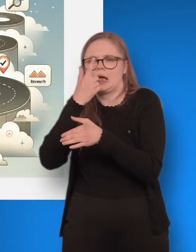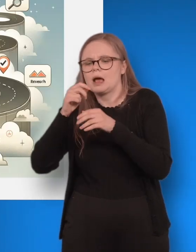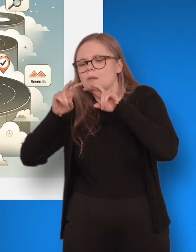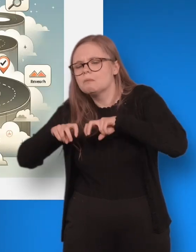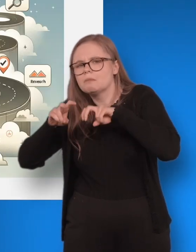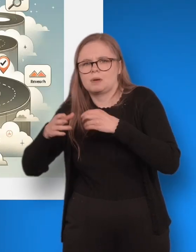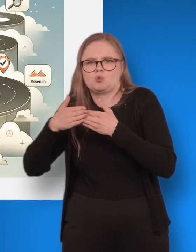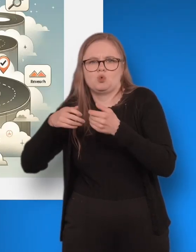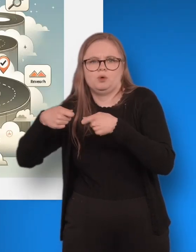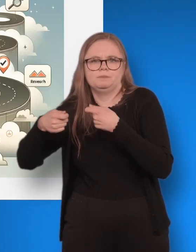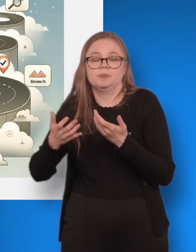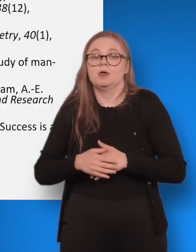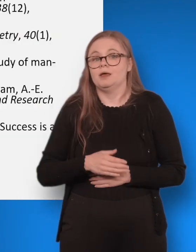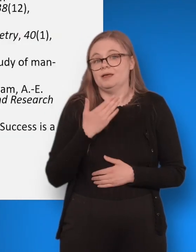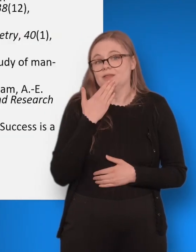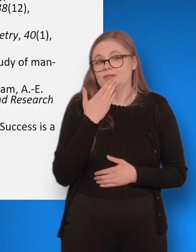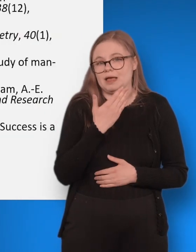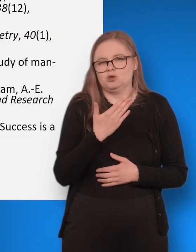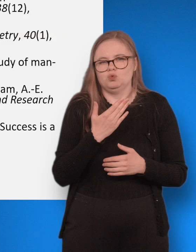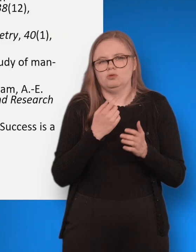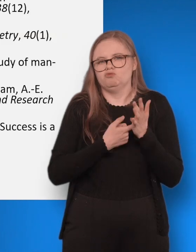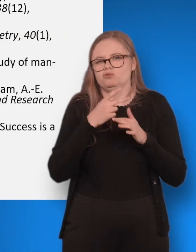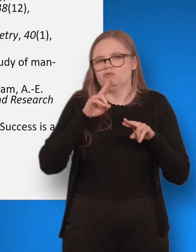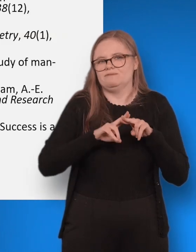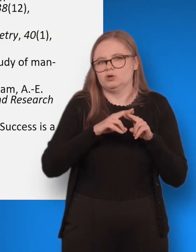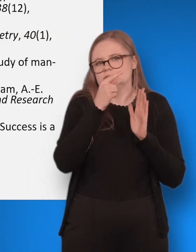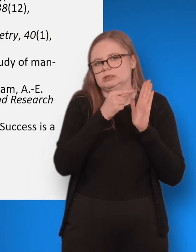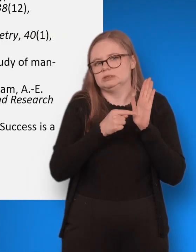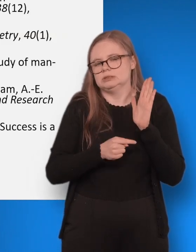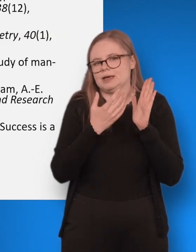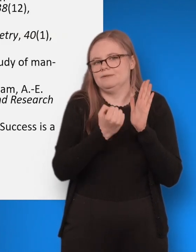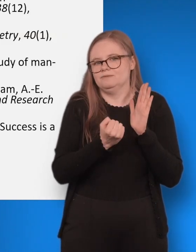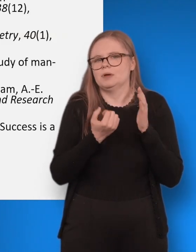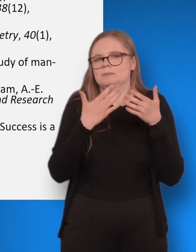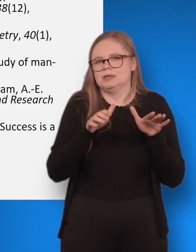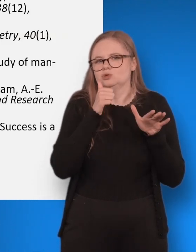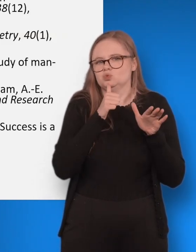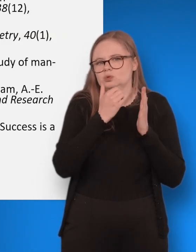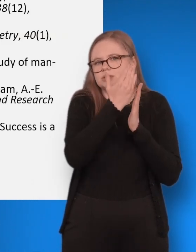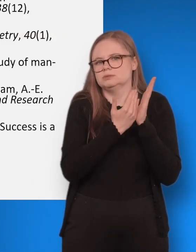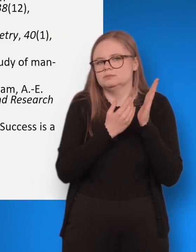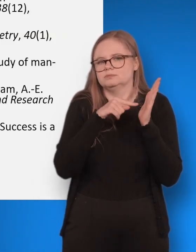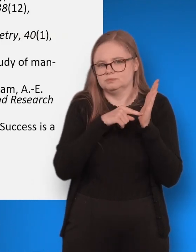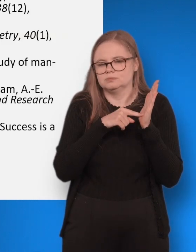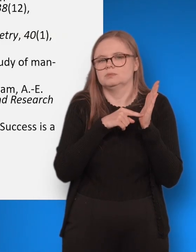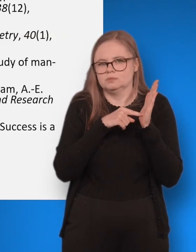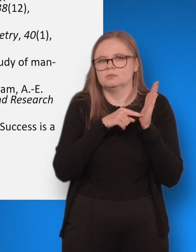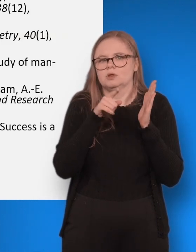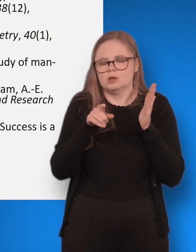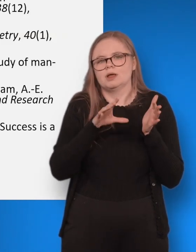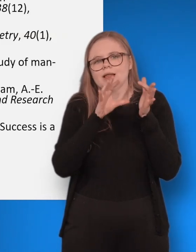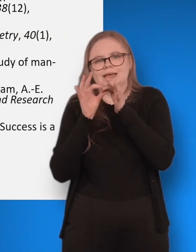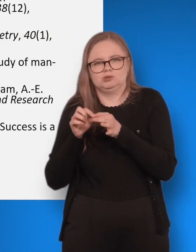Thank you very much. These are some of the references that we have used and are linked to